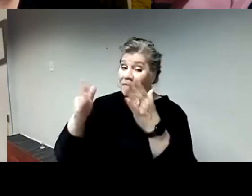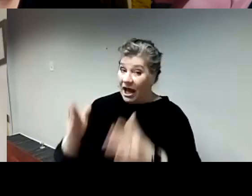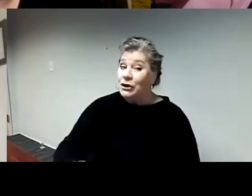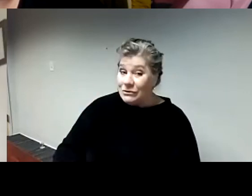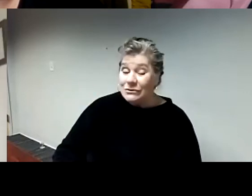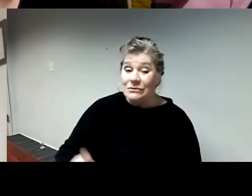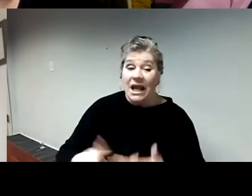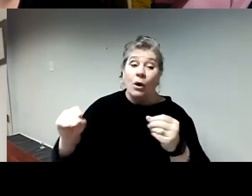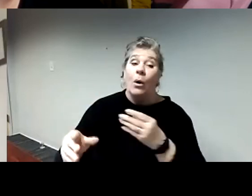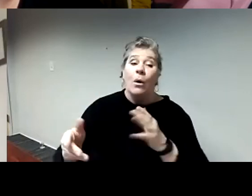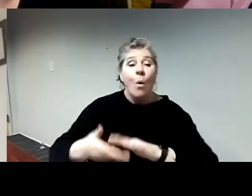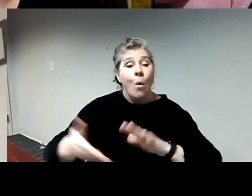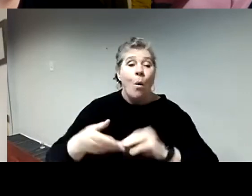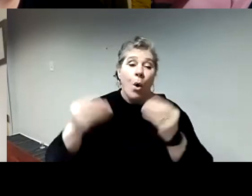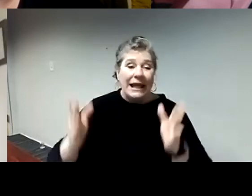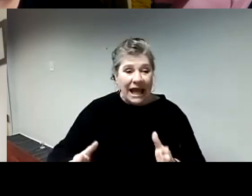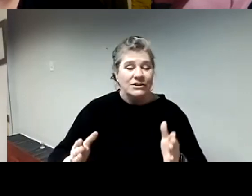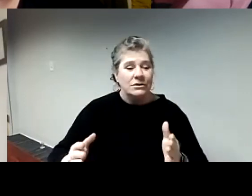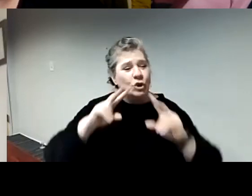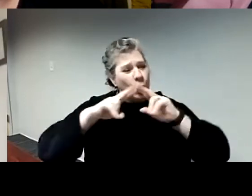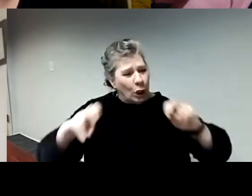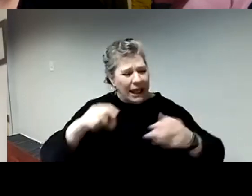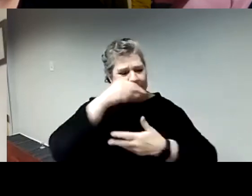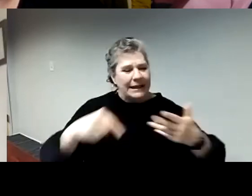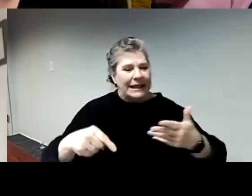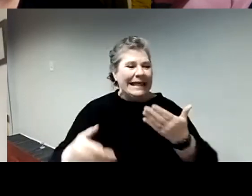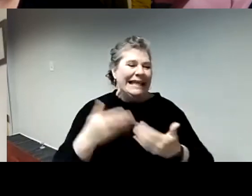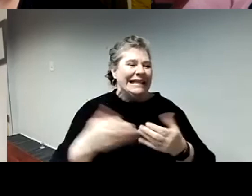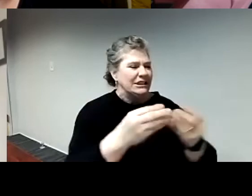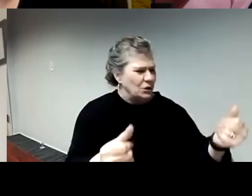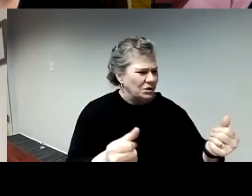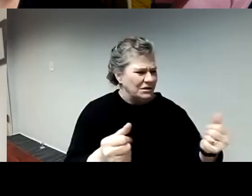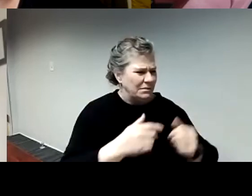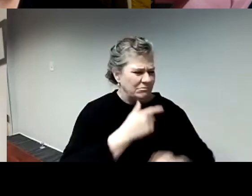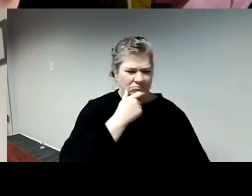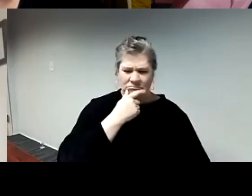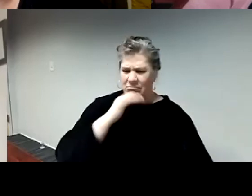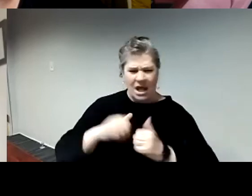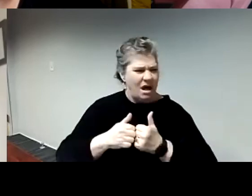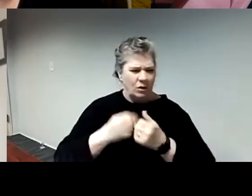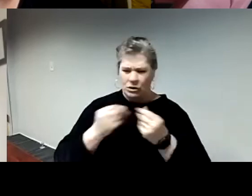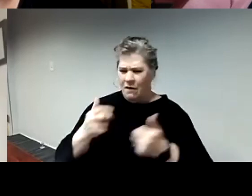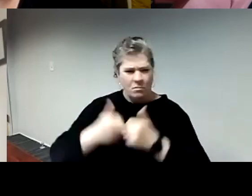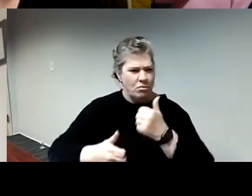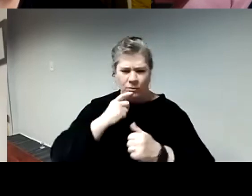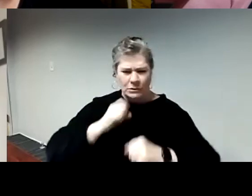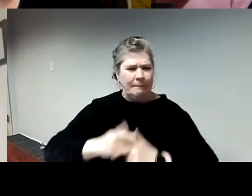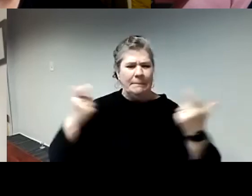as organizers, to really be looking at, again, not those easy solutions, but how do we solve for these really big barriers?